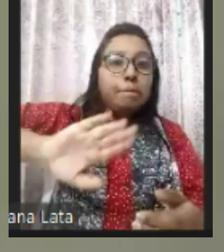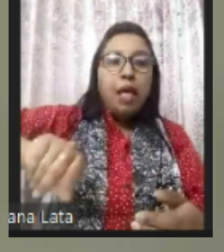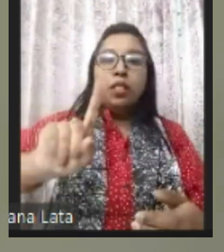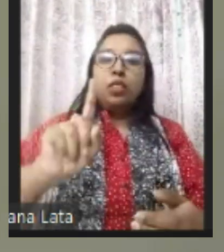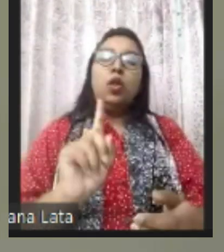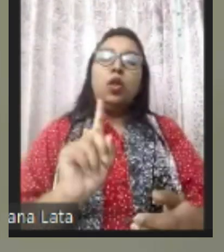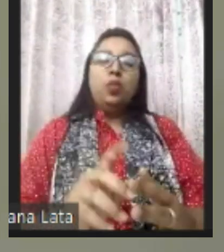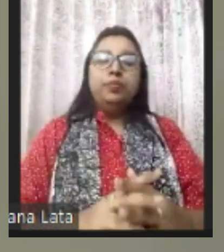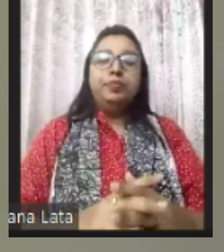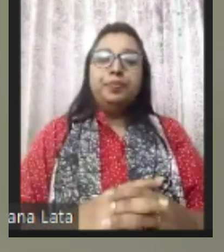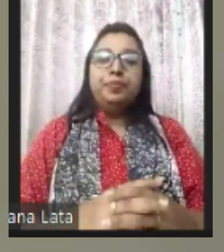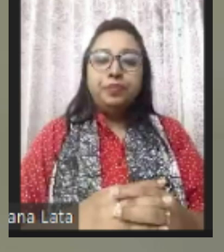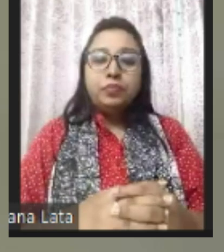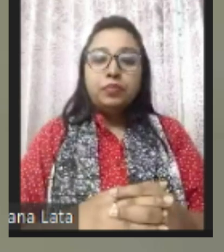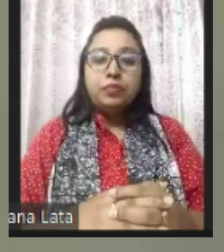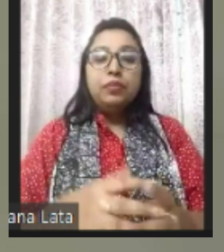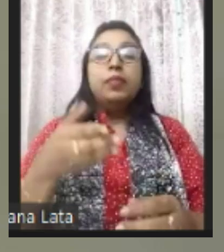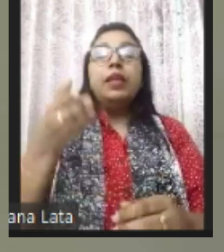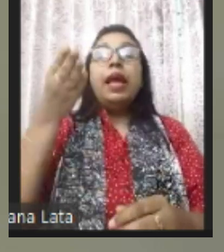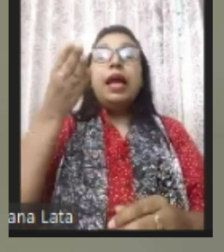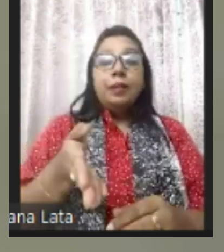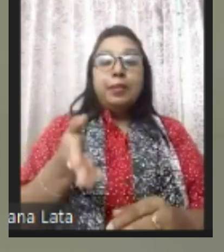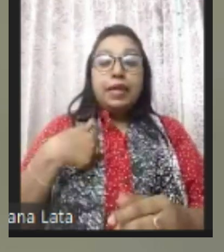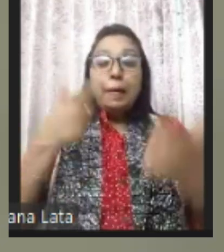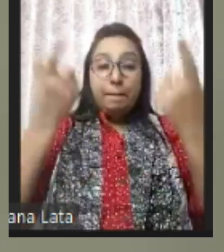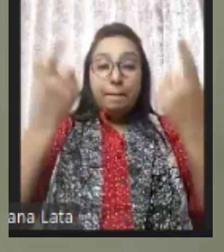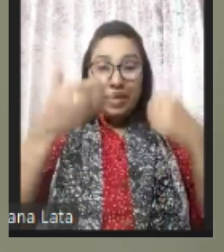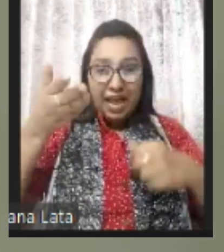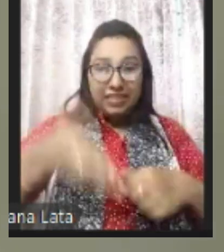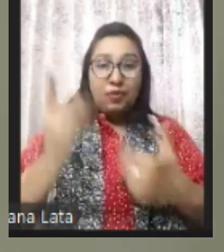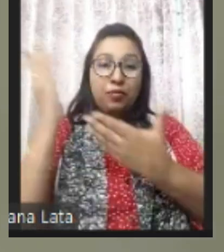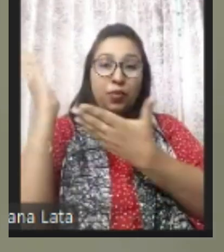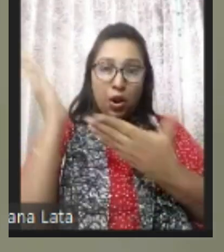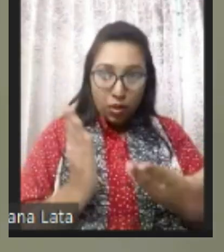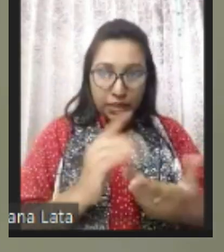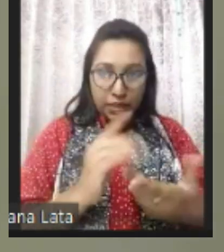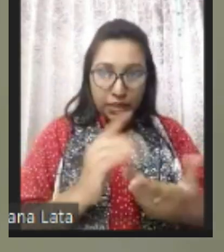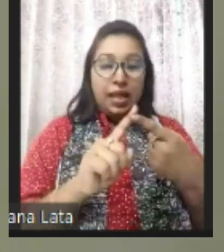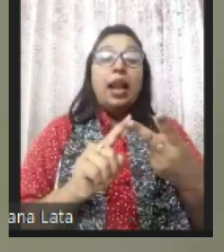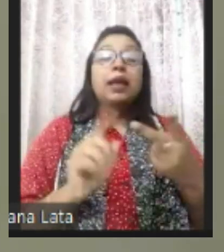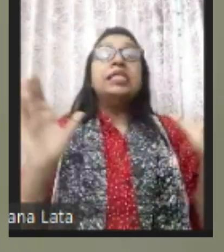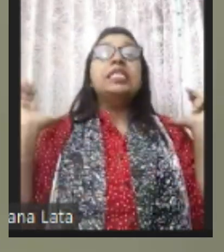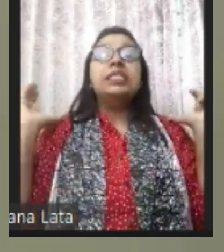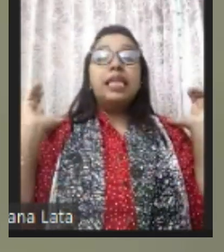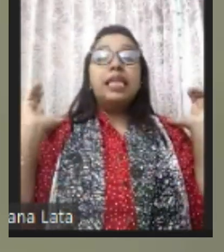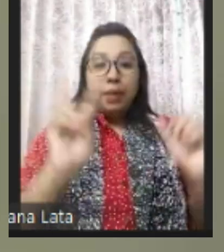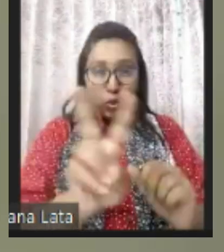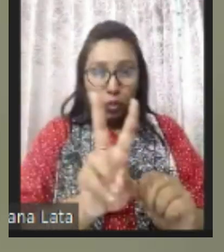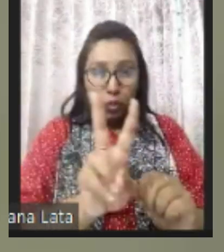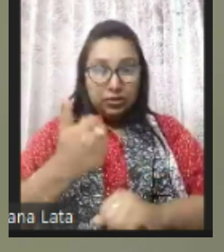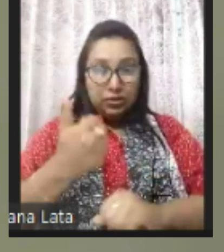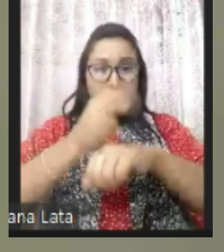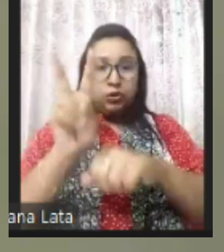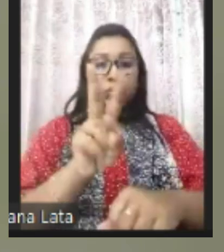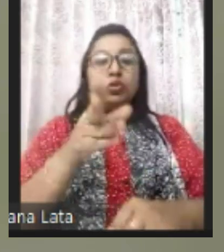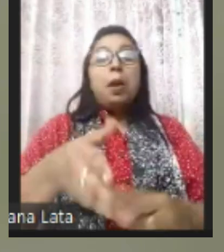chair, they have to leave for an urgent meeting. So I would like to take this opportunity to actually request our chief guest, Mr. N.M. Ziaul Alam, PA,